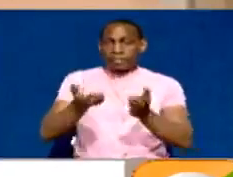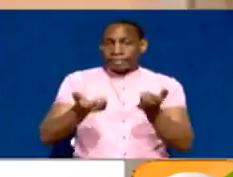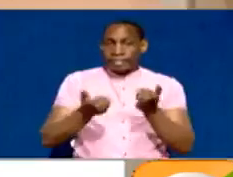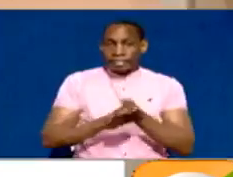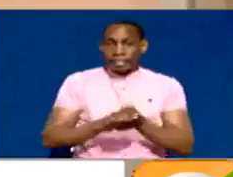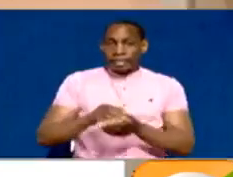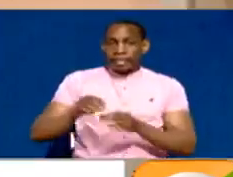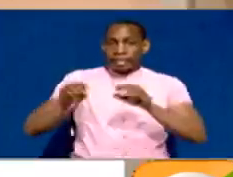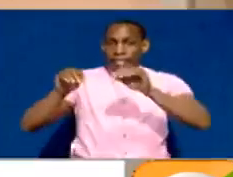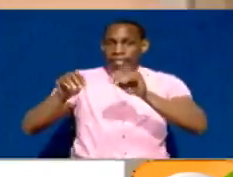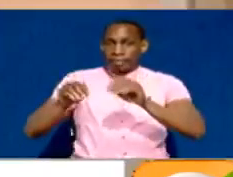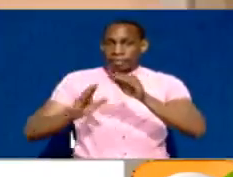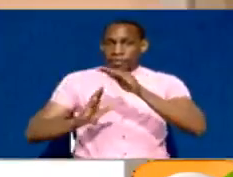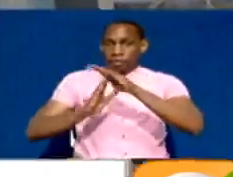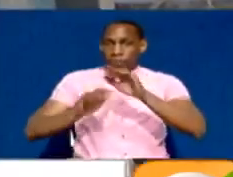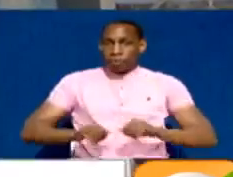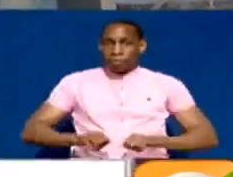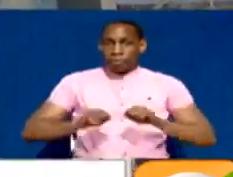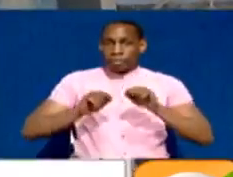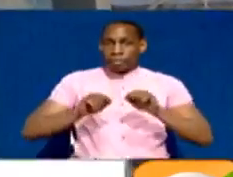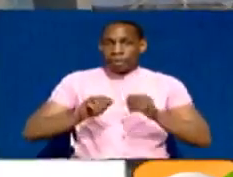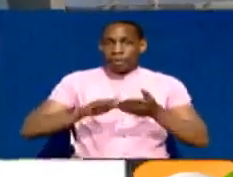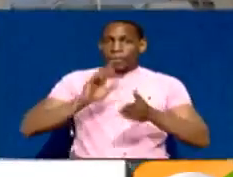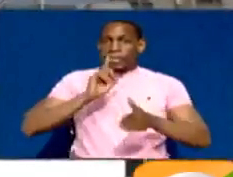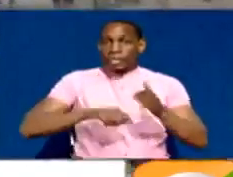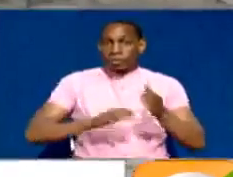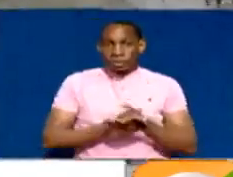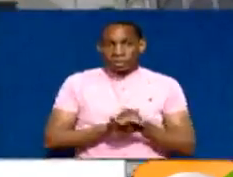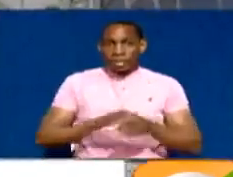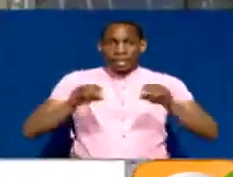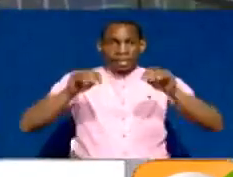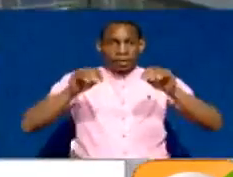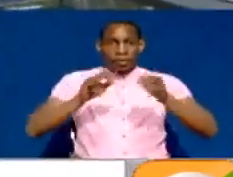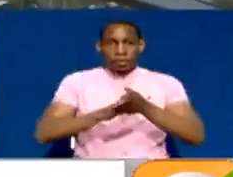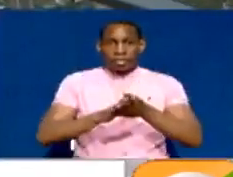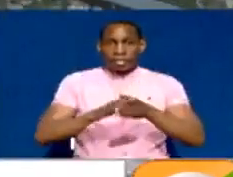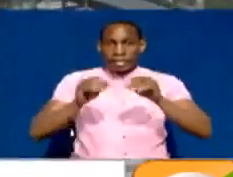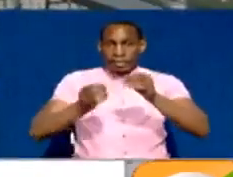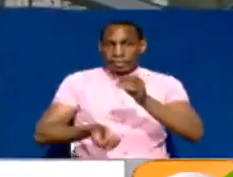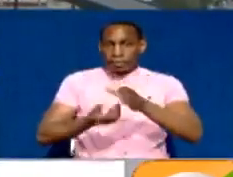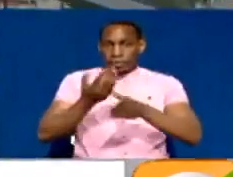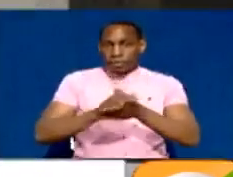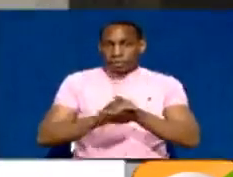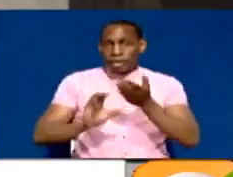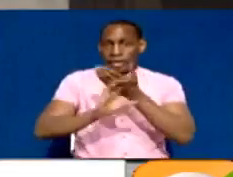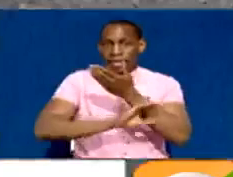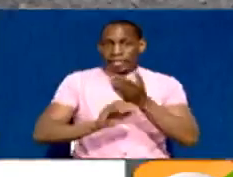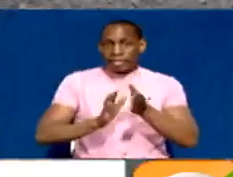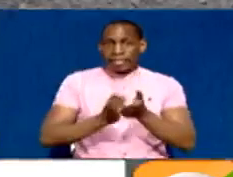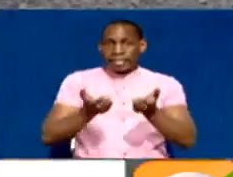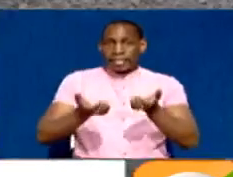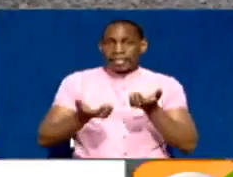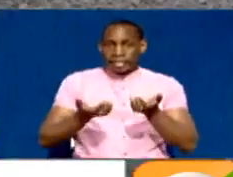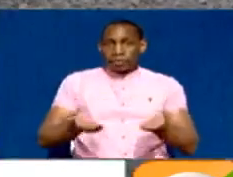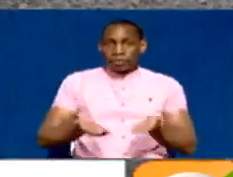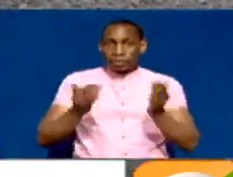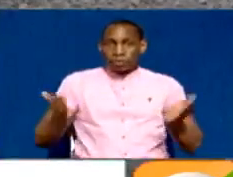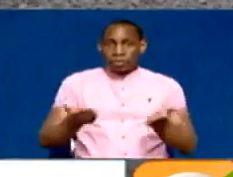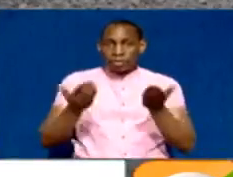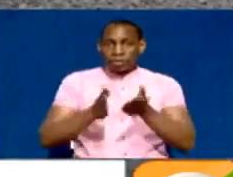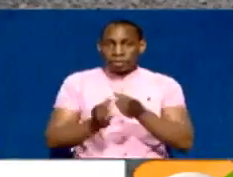demand. Bamburi Cement CEO Sadiq Hassan further says that the quality of clinker produced in the country needs to be improved to